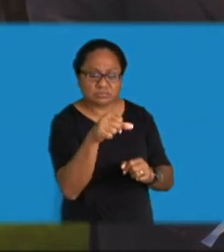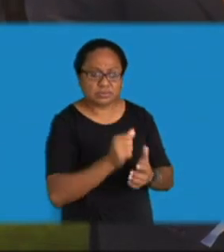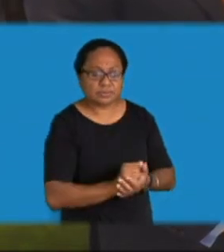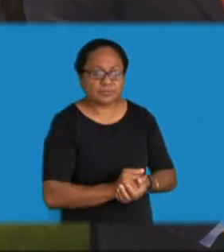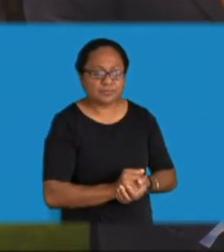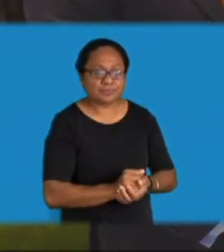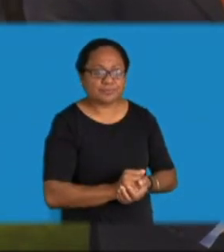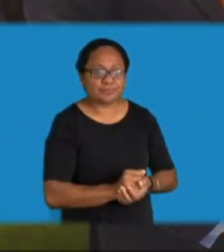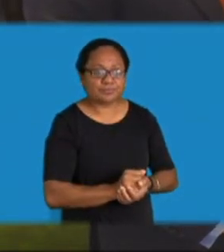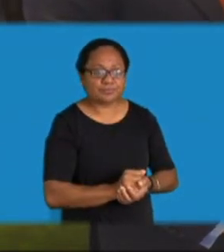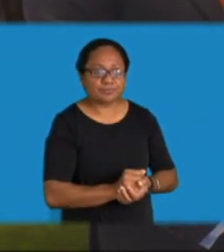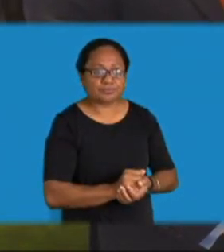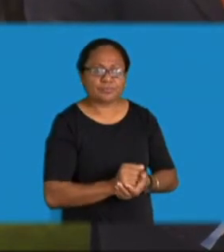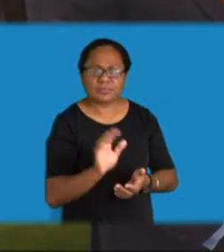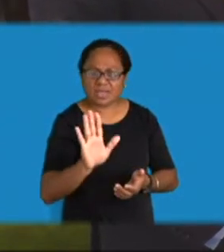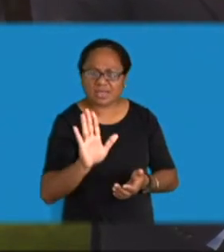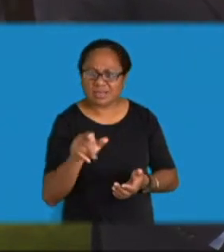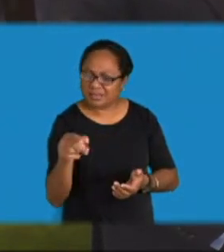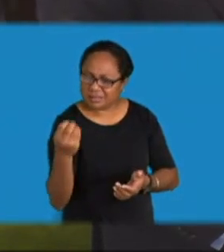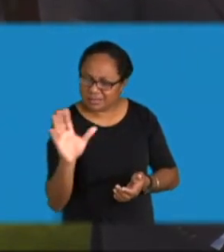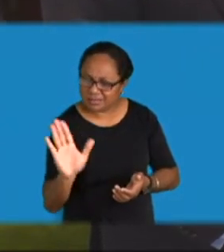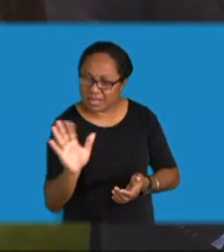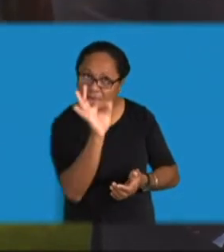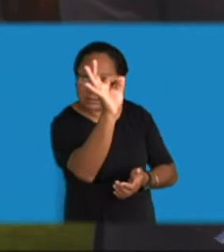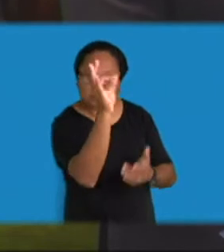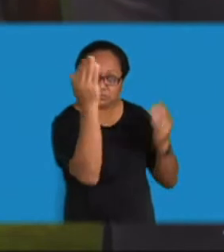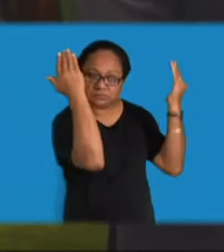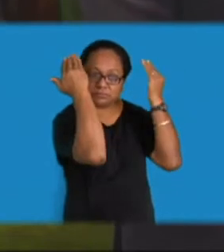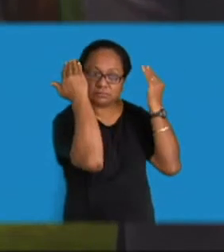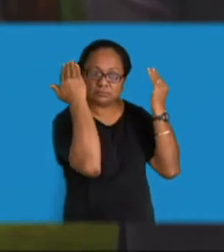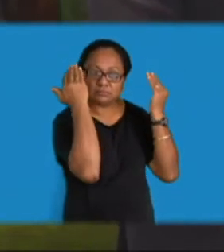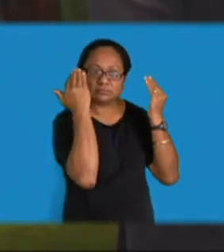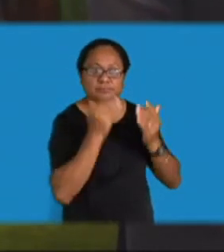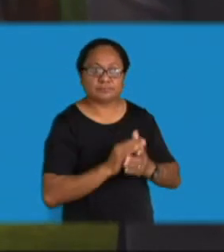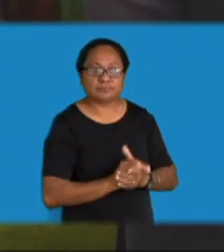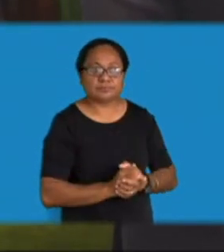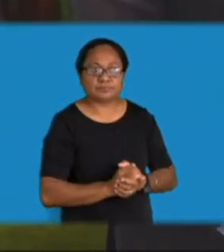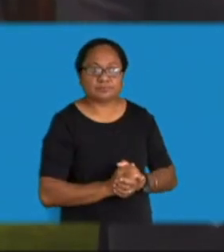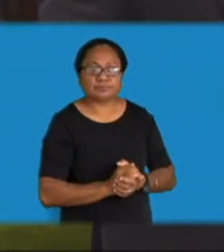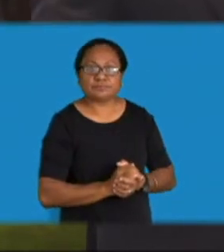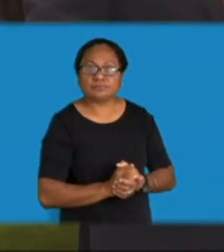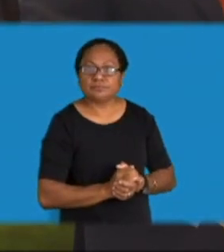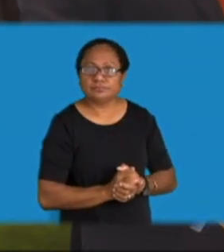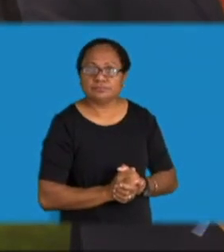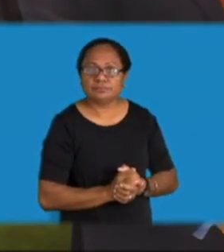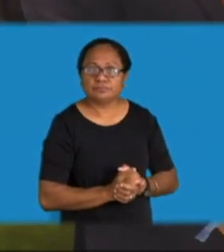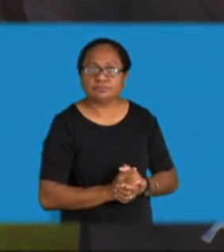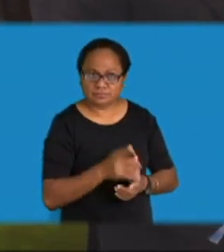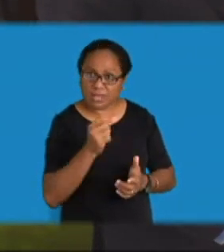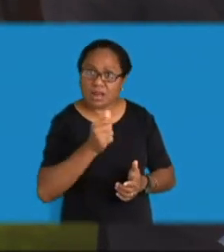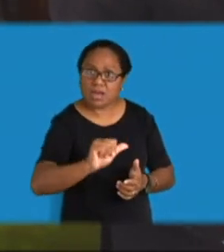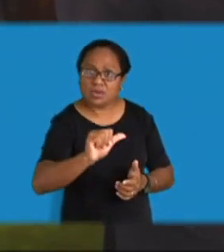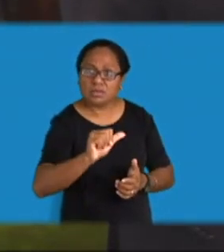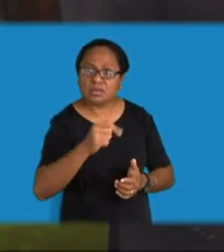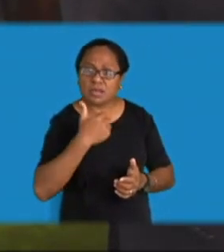I'm asking not your input, I'm asking Honourable Speaker. Madam Speaker, I just want a direction from you. Is that permissible? Because I thought the